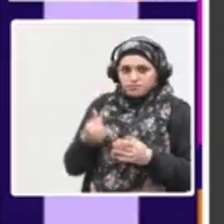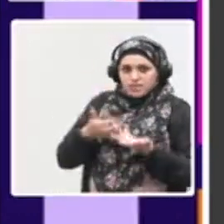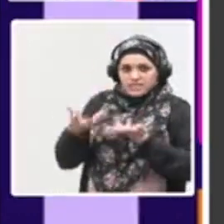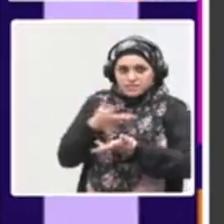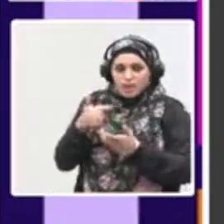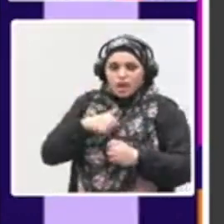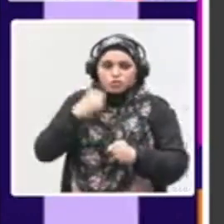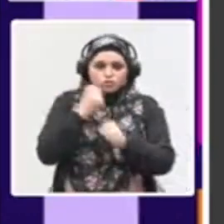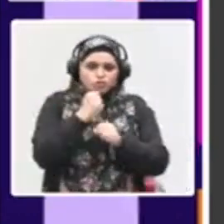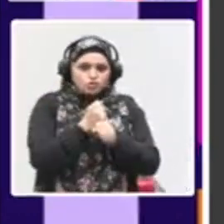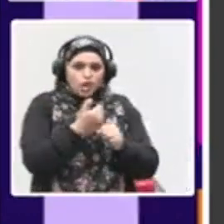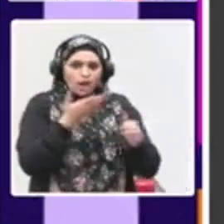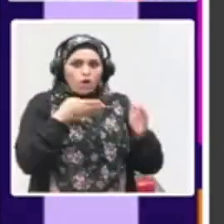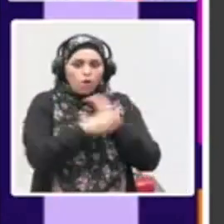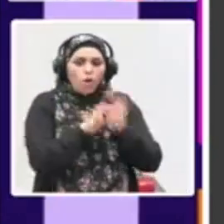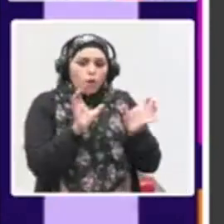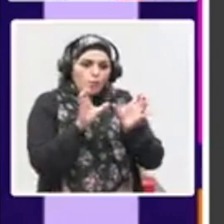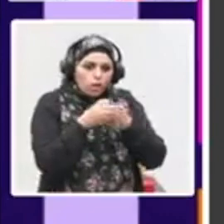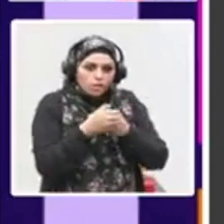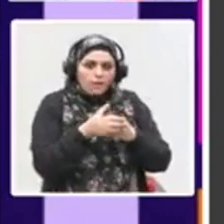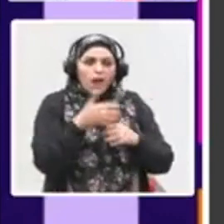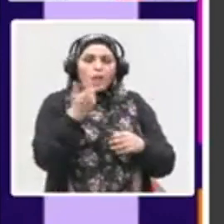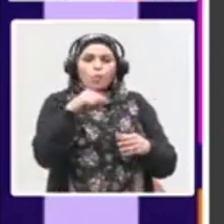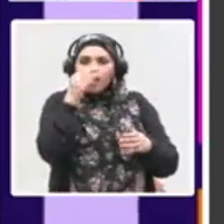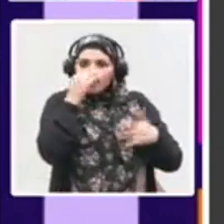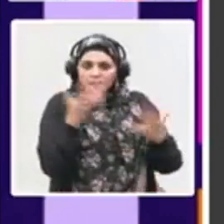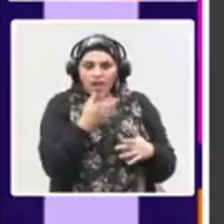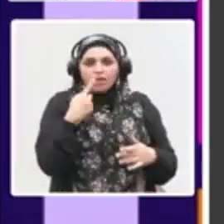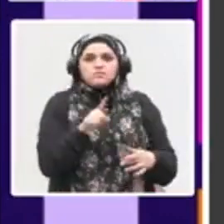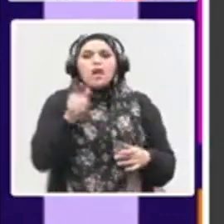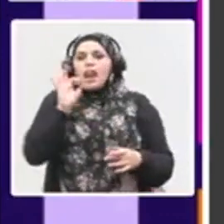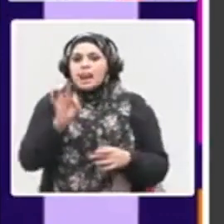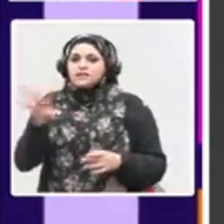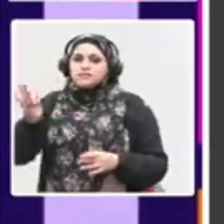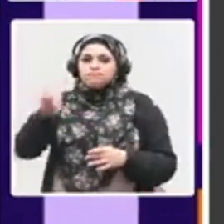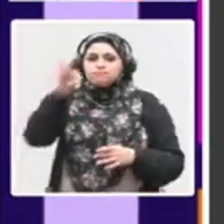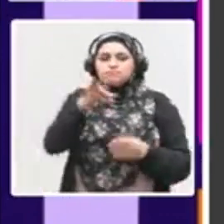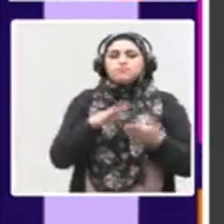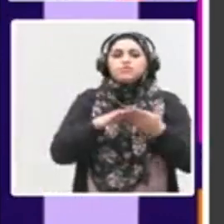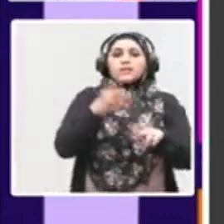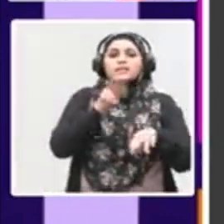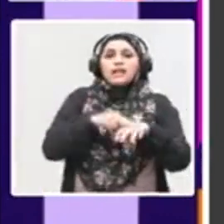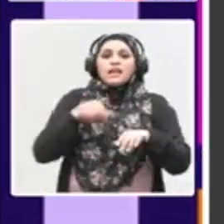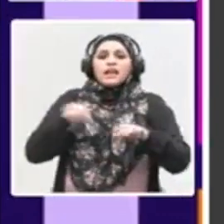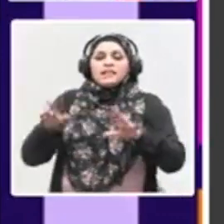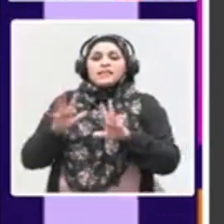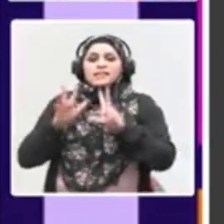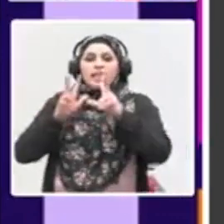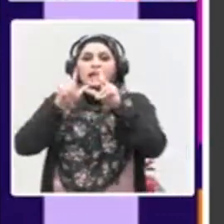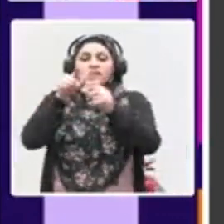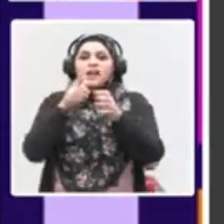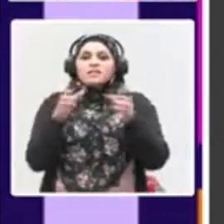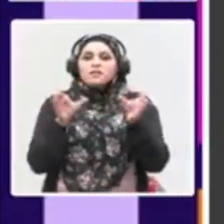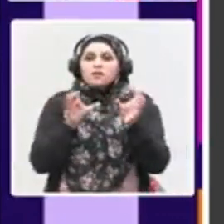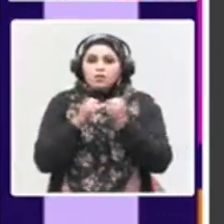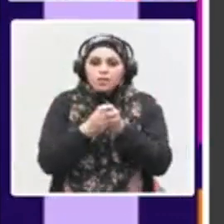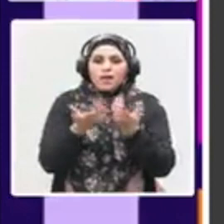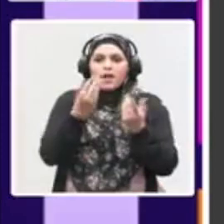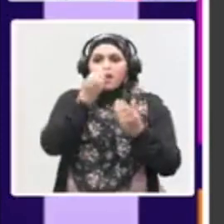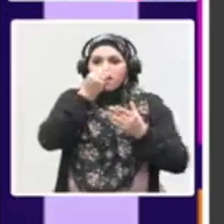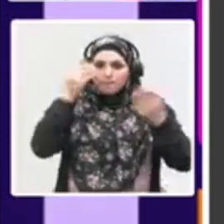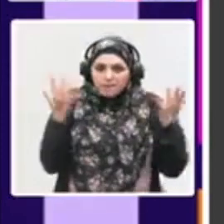the environment. So social and environmental impact needs to go hand in hand with a return of and on capital to